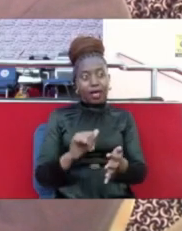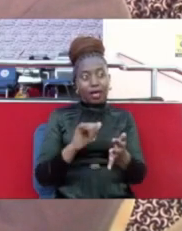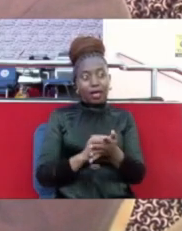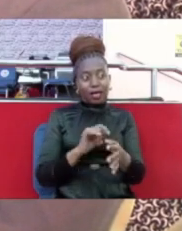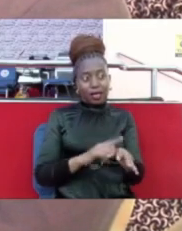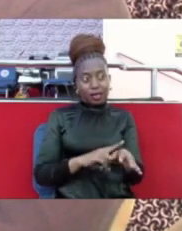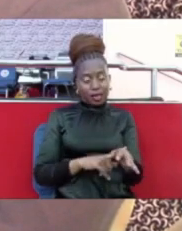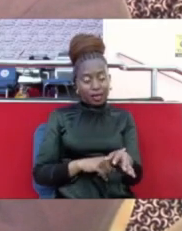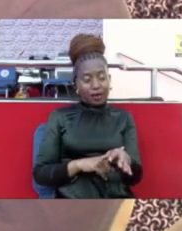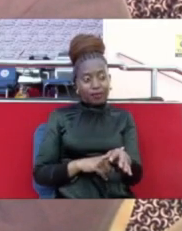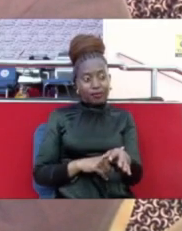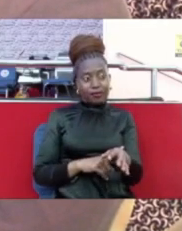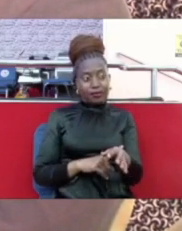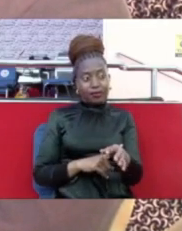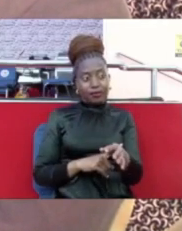about